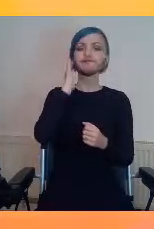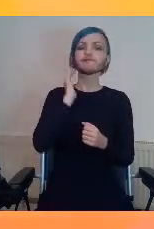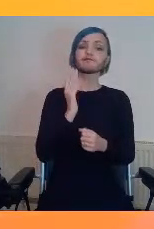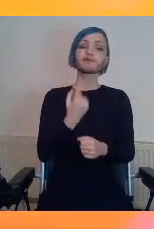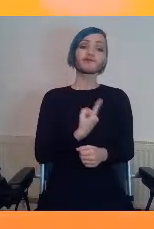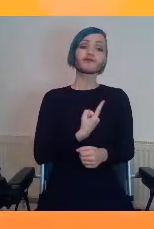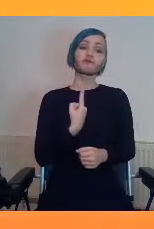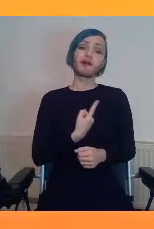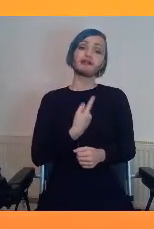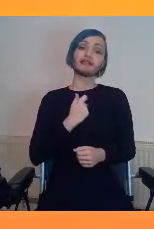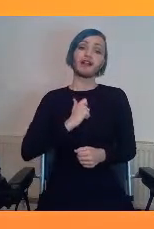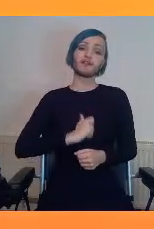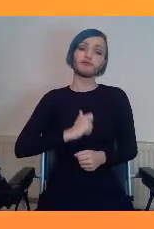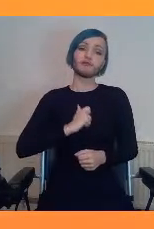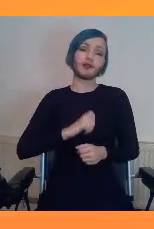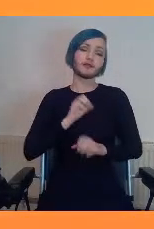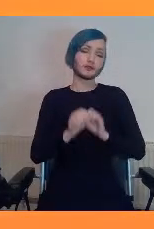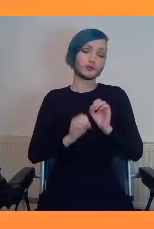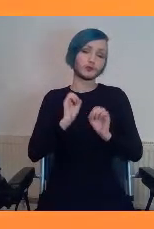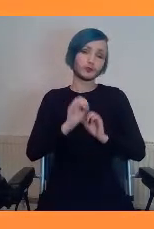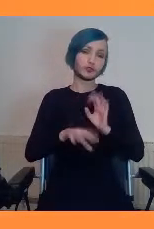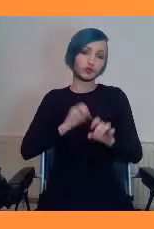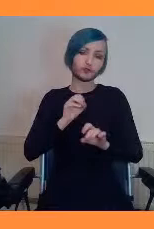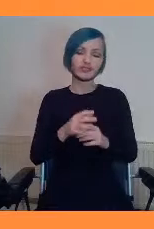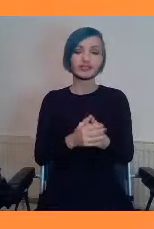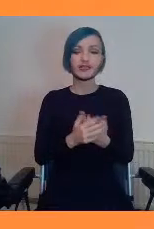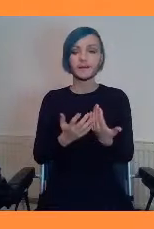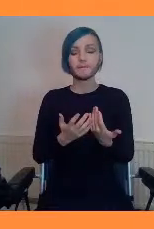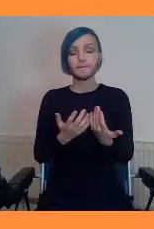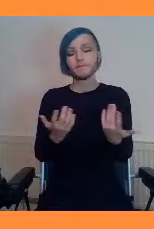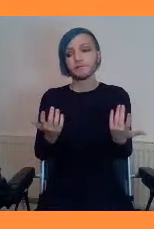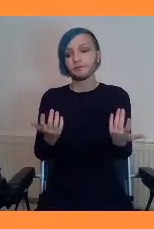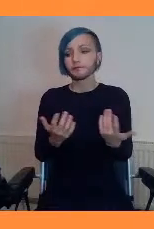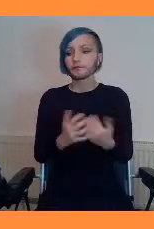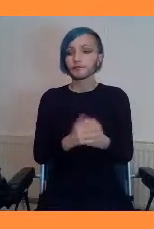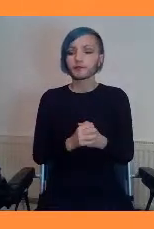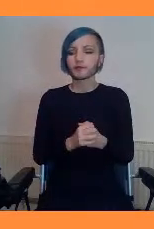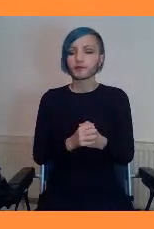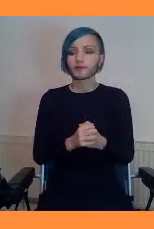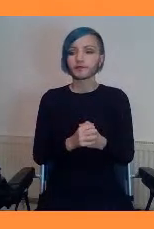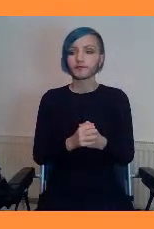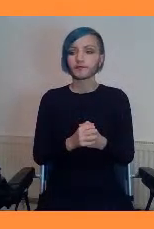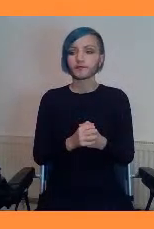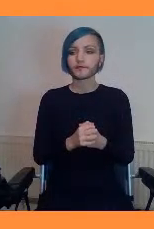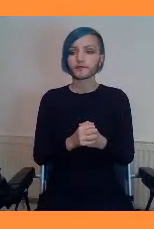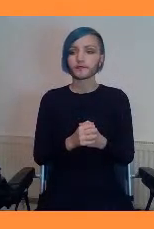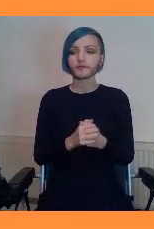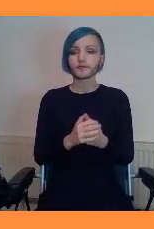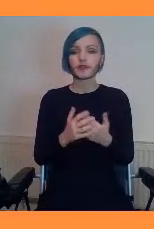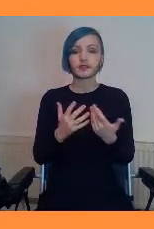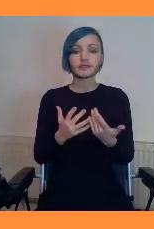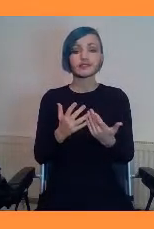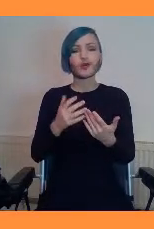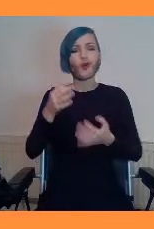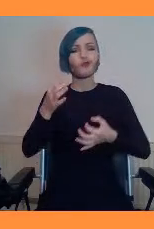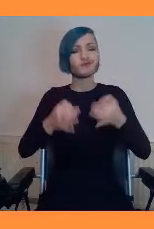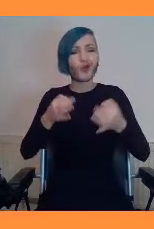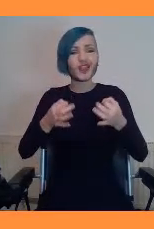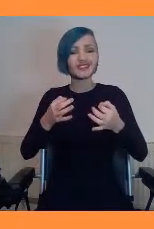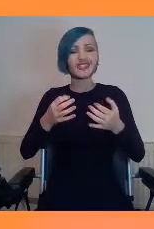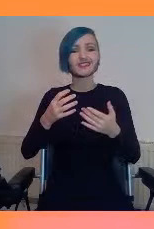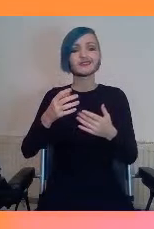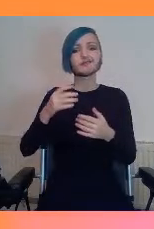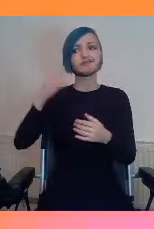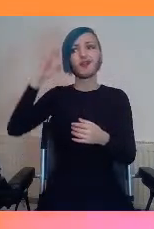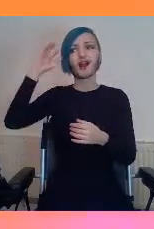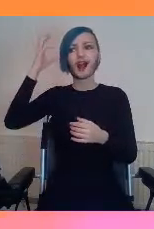you know, this is politics, and the rhetoric of the governing party is always looking for some enemy.